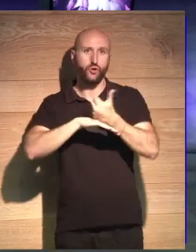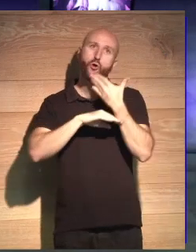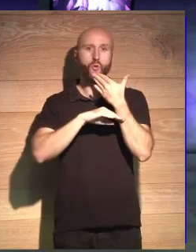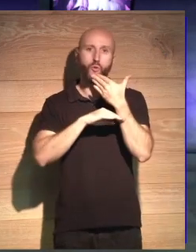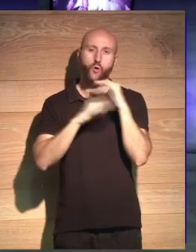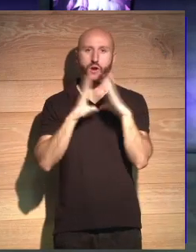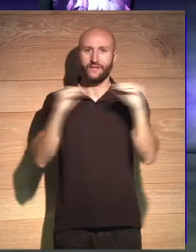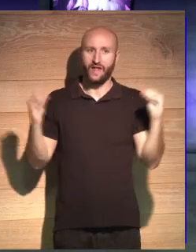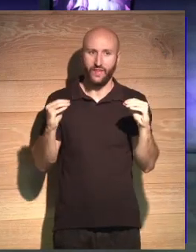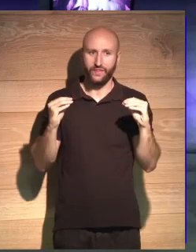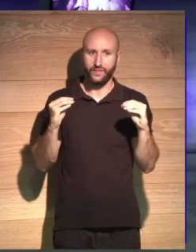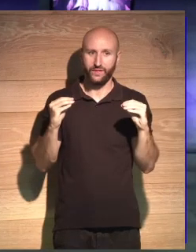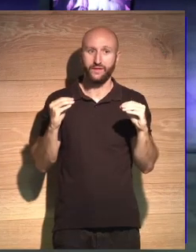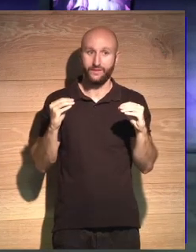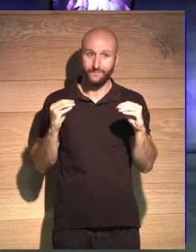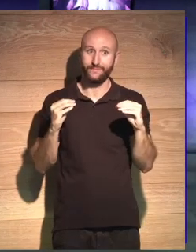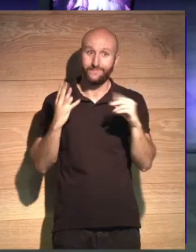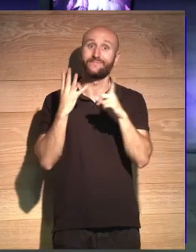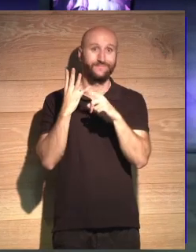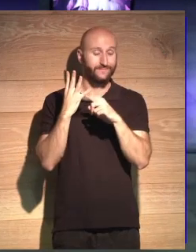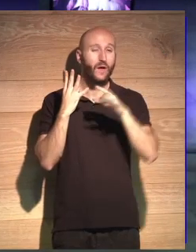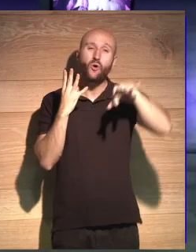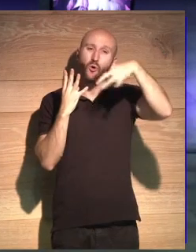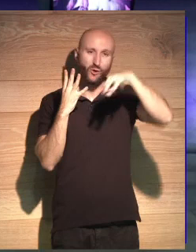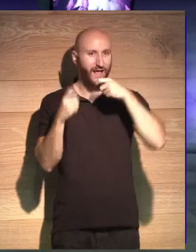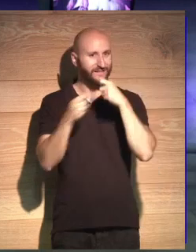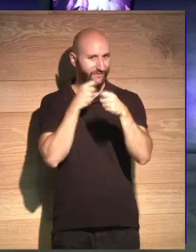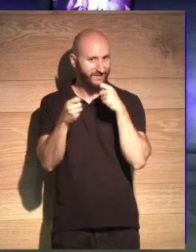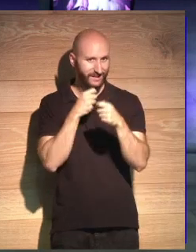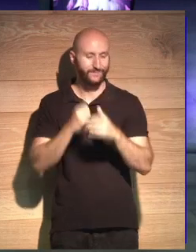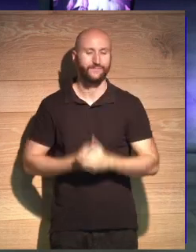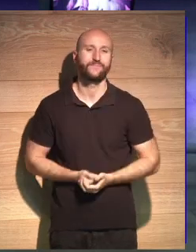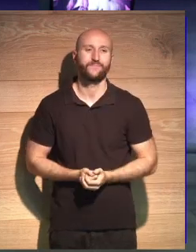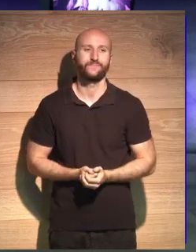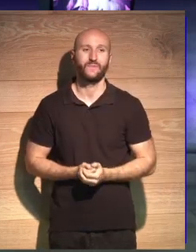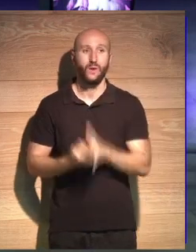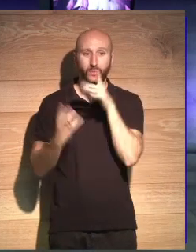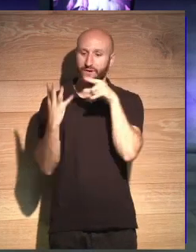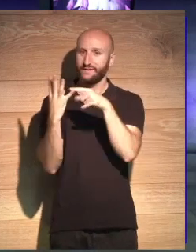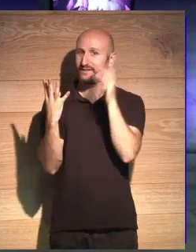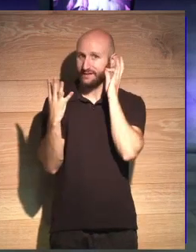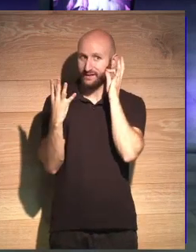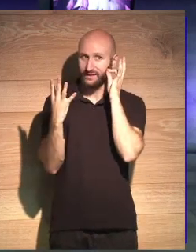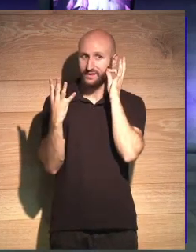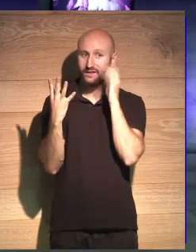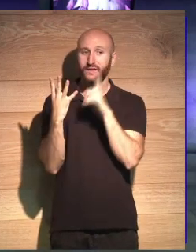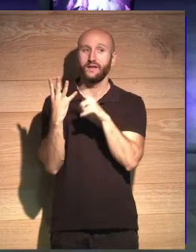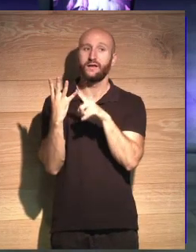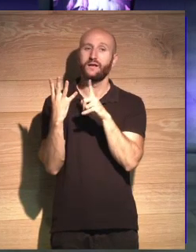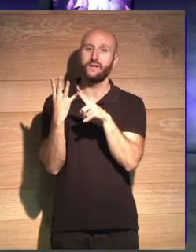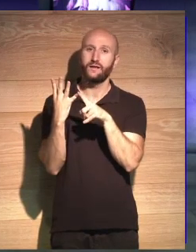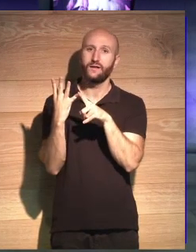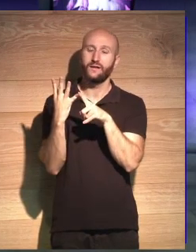let's say university level skills. She was the only girl that we interviewed, and she was the only one who was